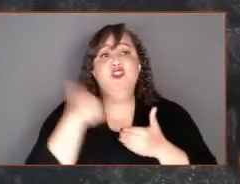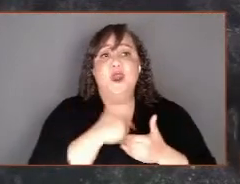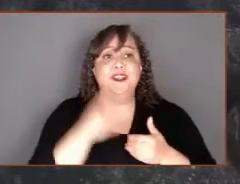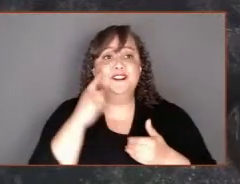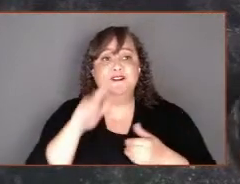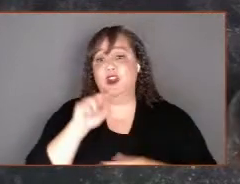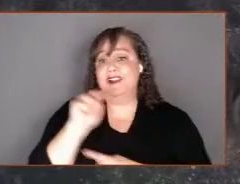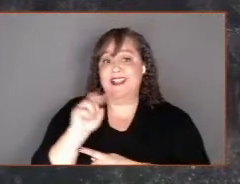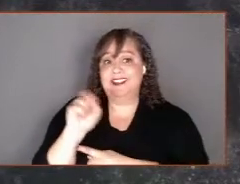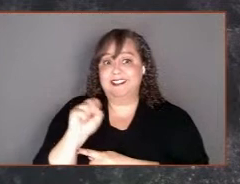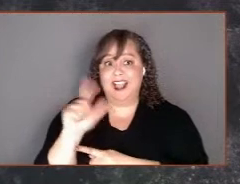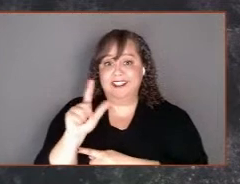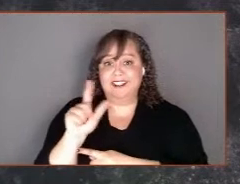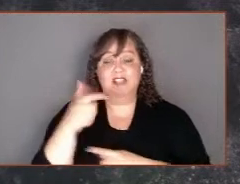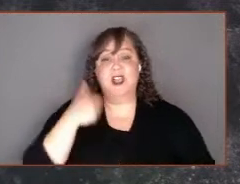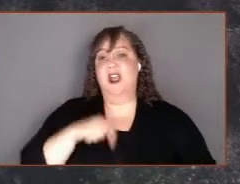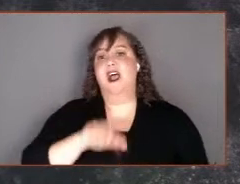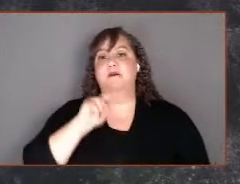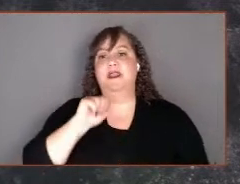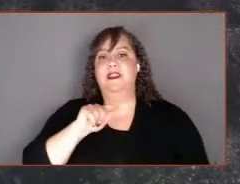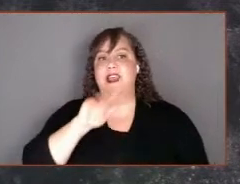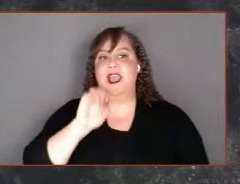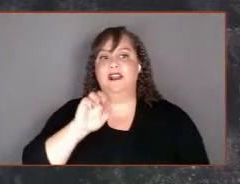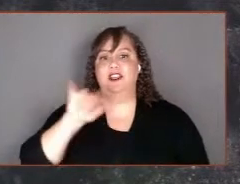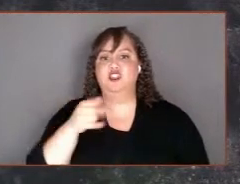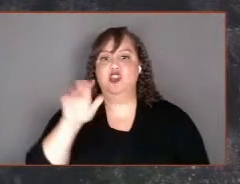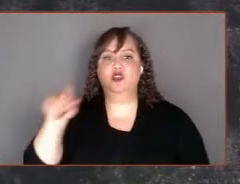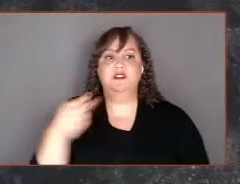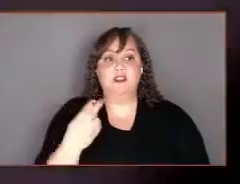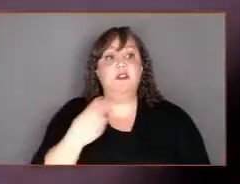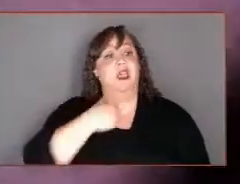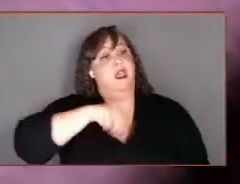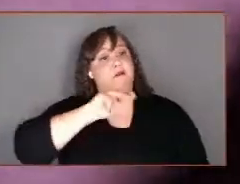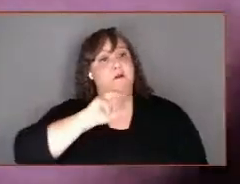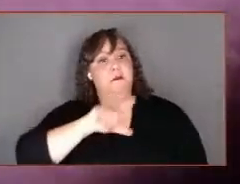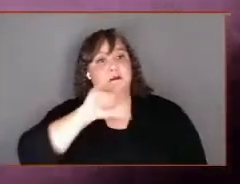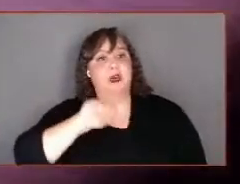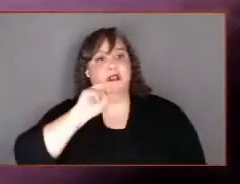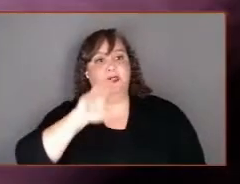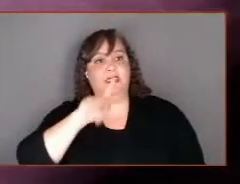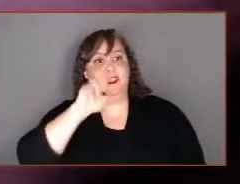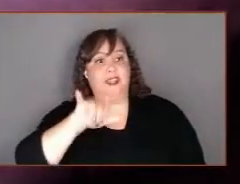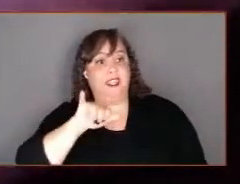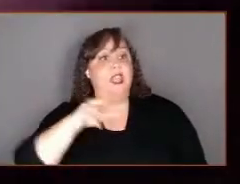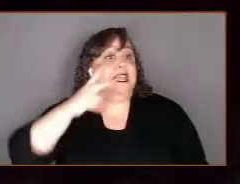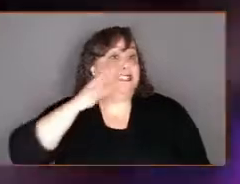McKinney, and we'll see you next time. Thank you. Bye, everybody.